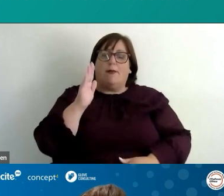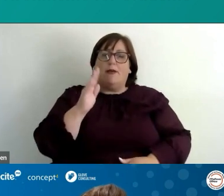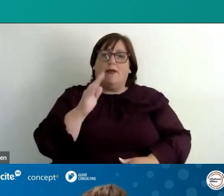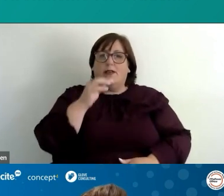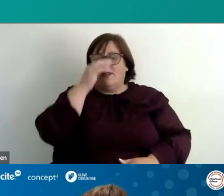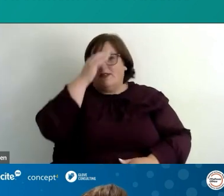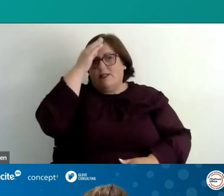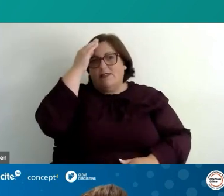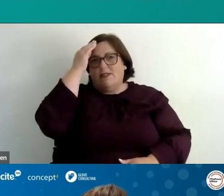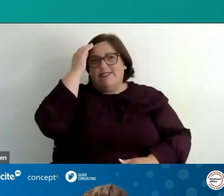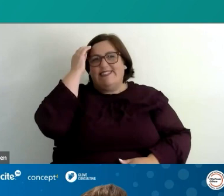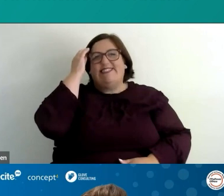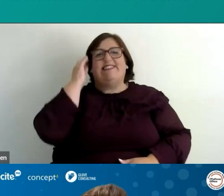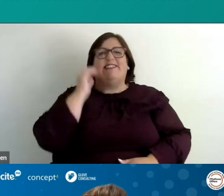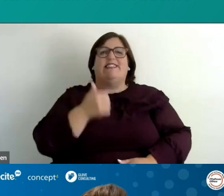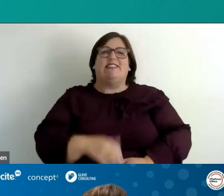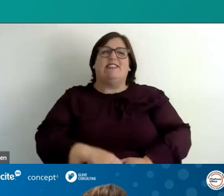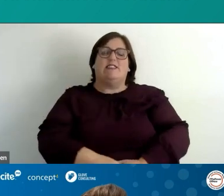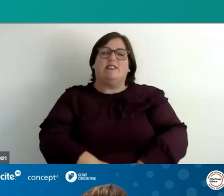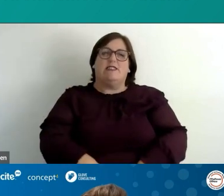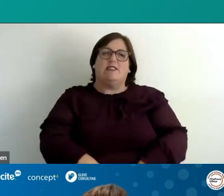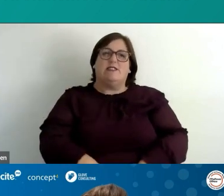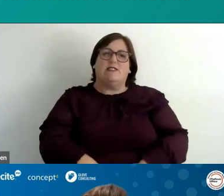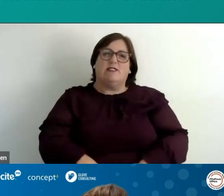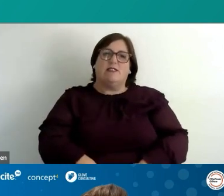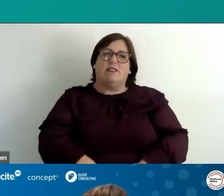Oh, you're on mute as well.